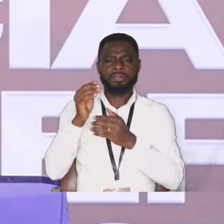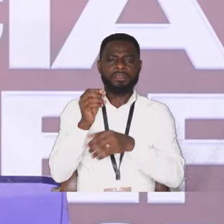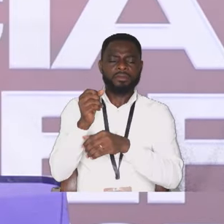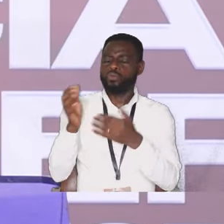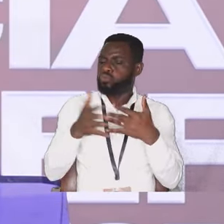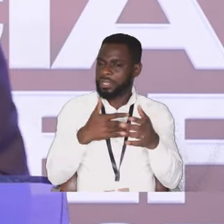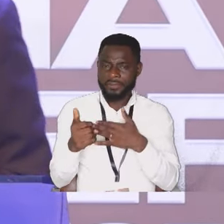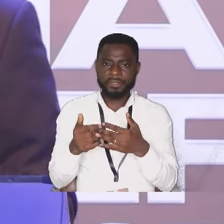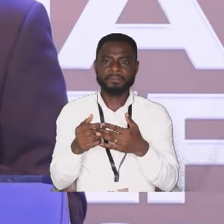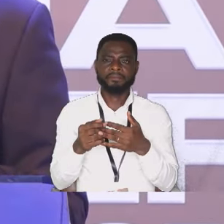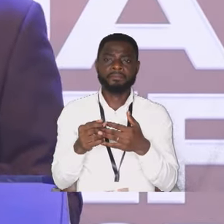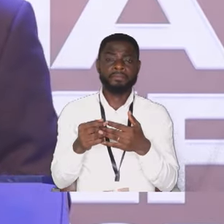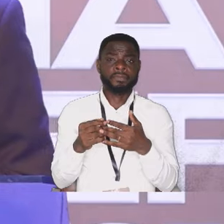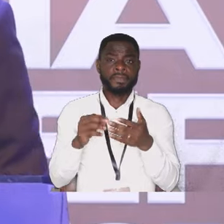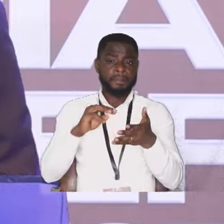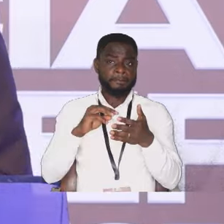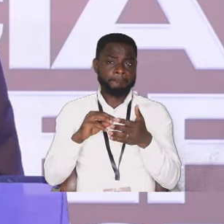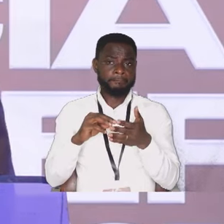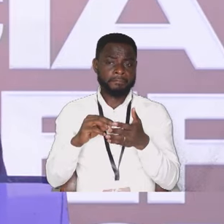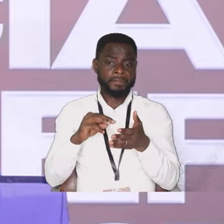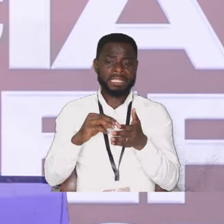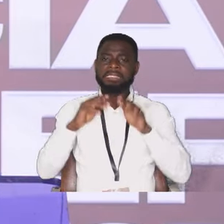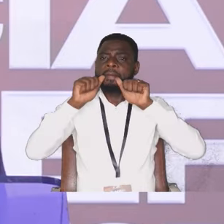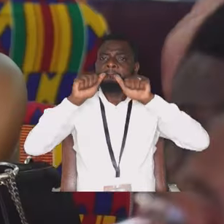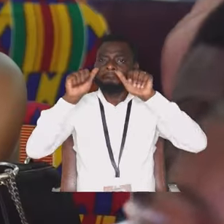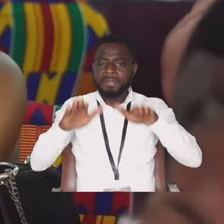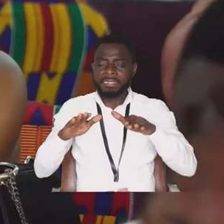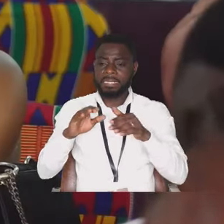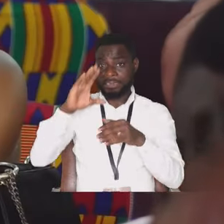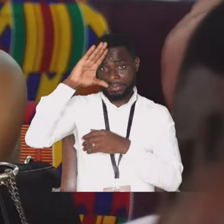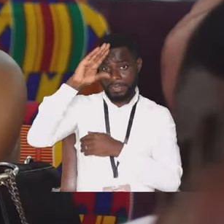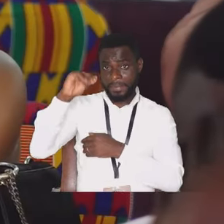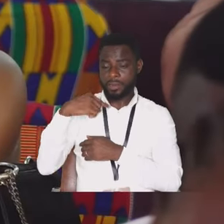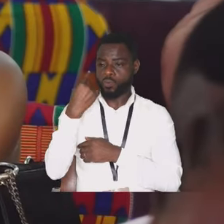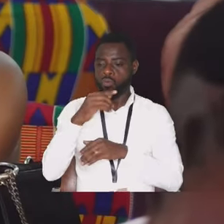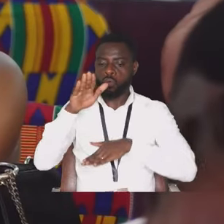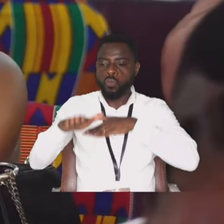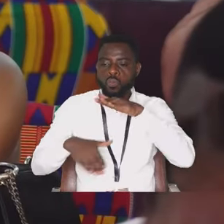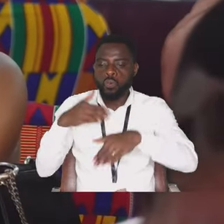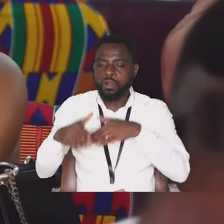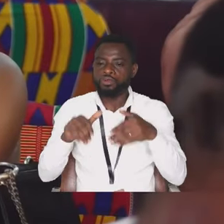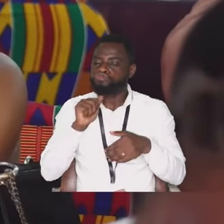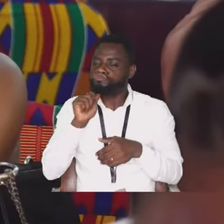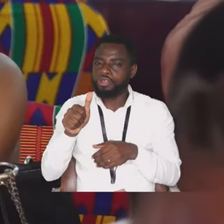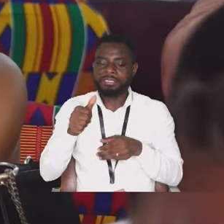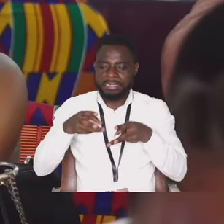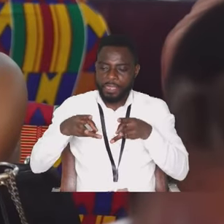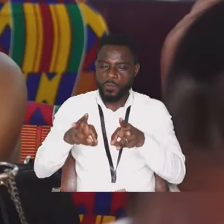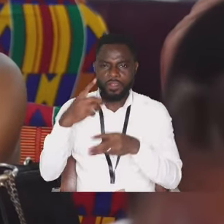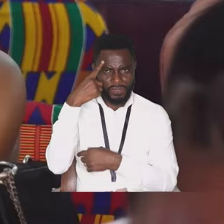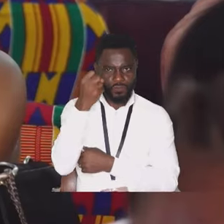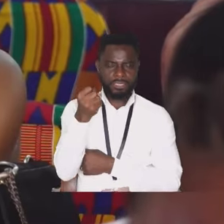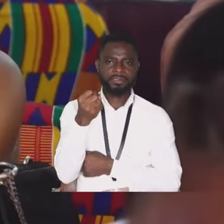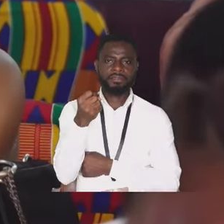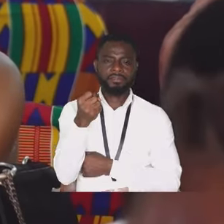whatever. So blessed is the man who walks not in the counsel of the wicked. So that